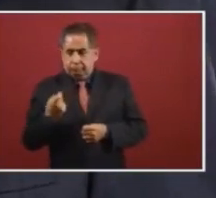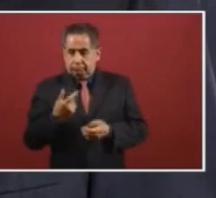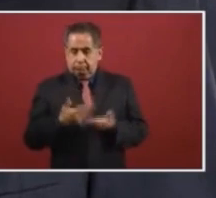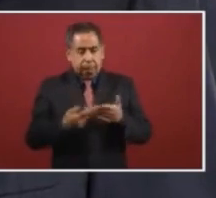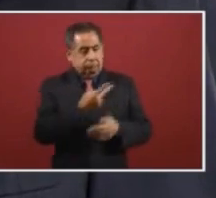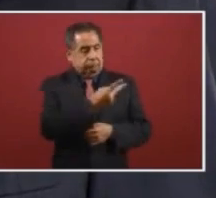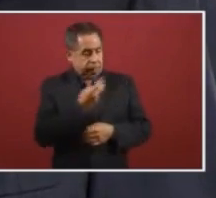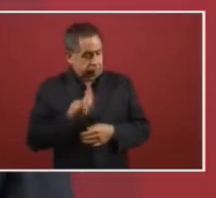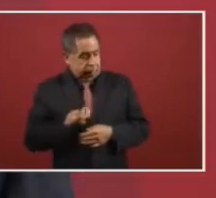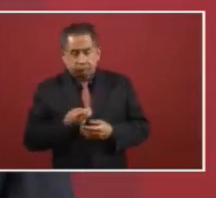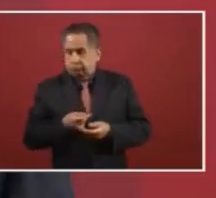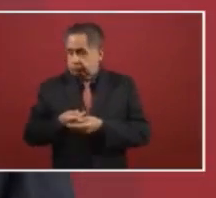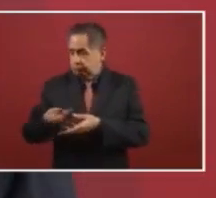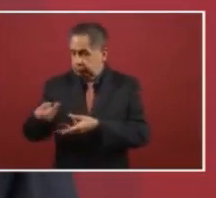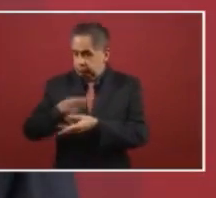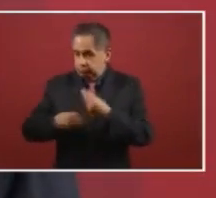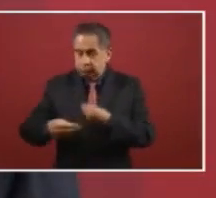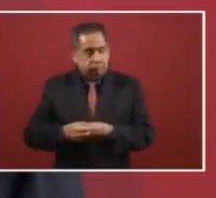because instead of getting